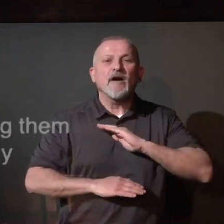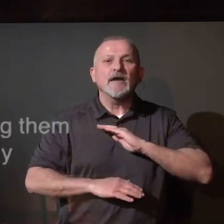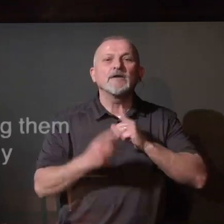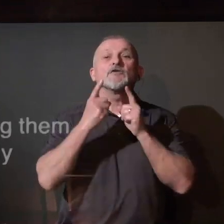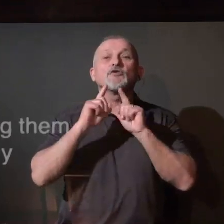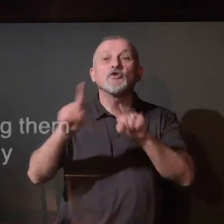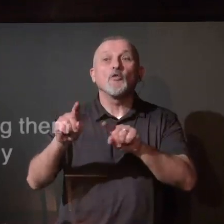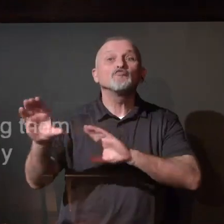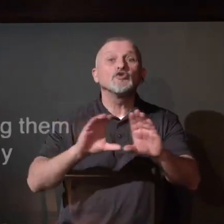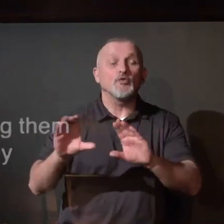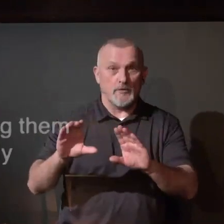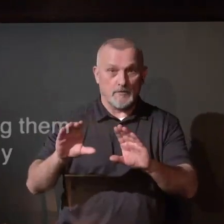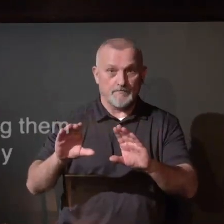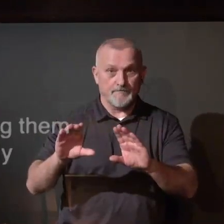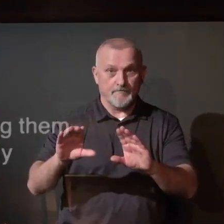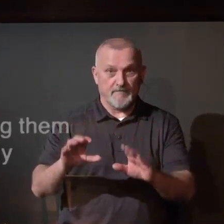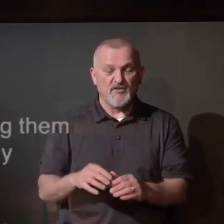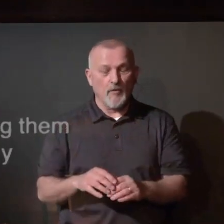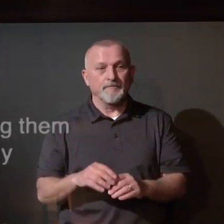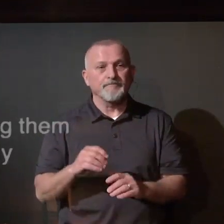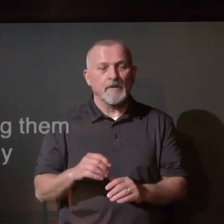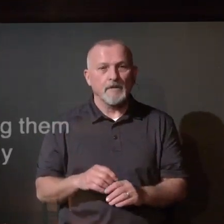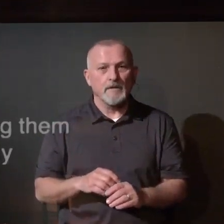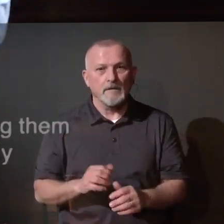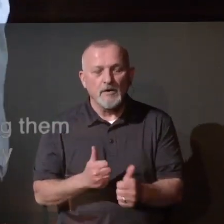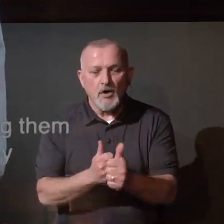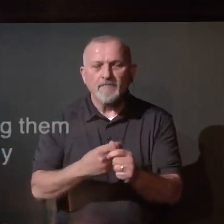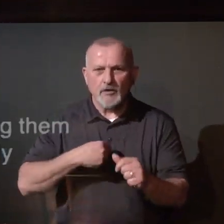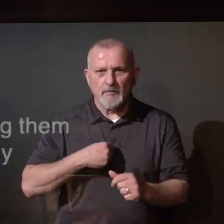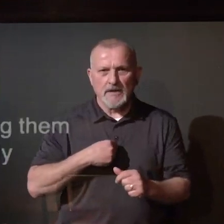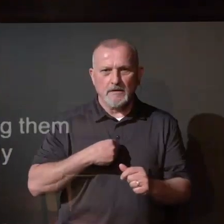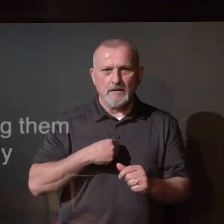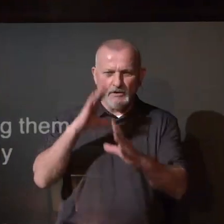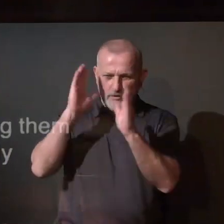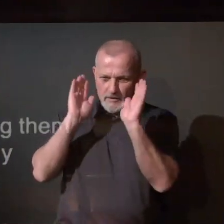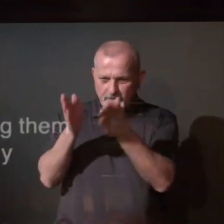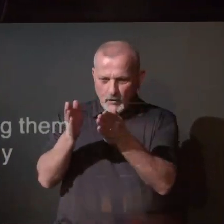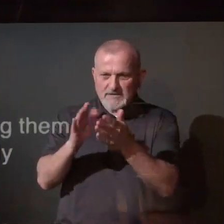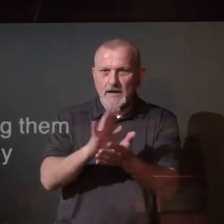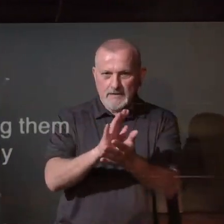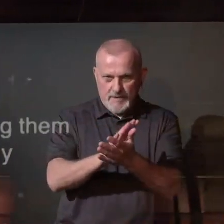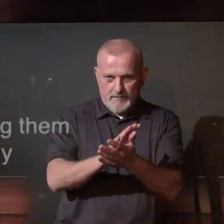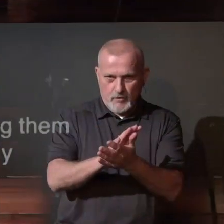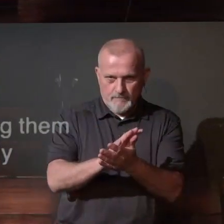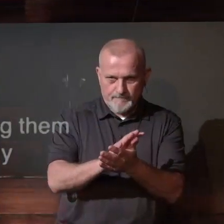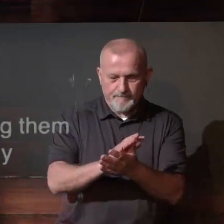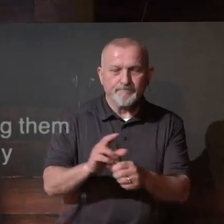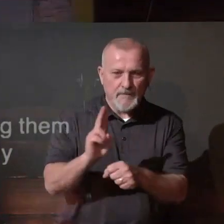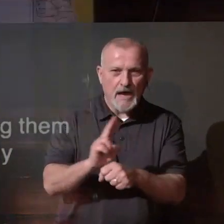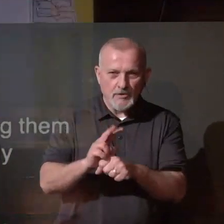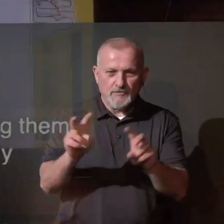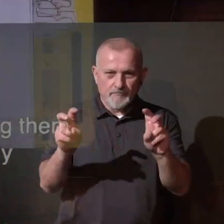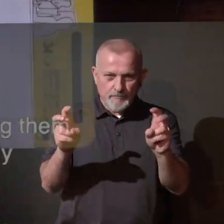So I gave you some examples. As you're looking in home, you follow along with me. They're going to zoom in on this paper right here. I put a saying out here to show